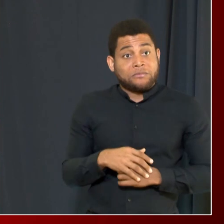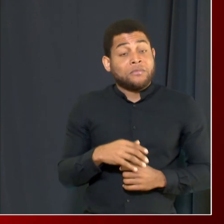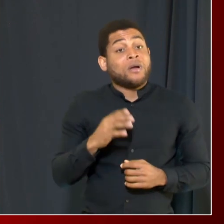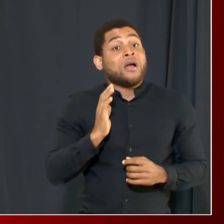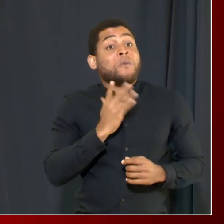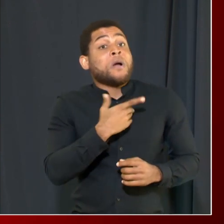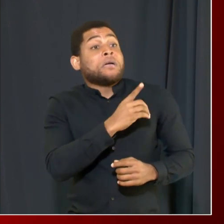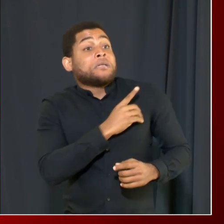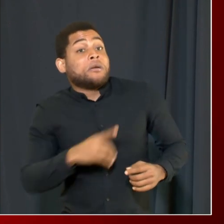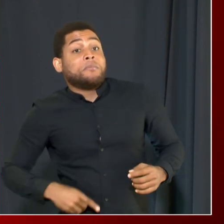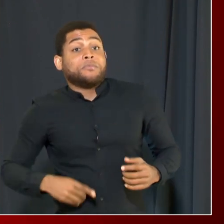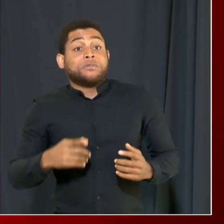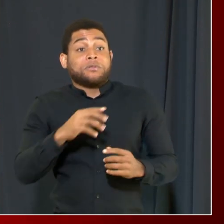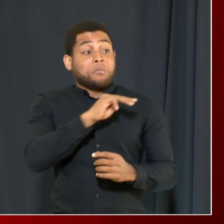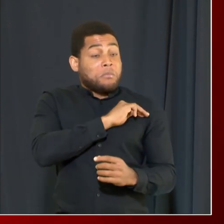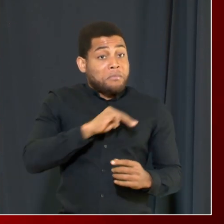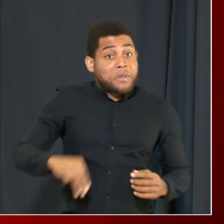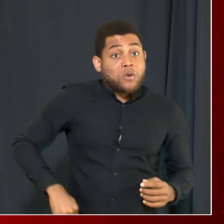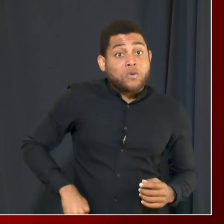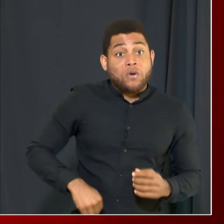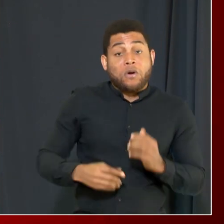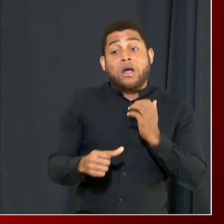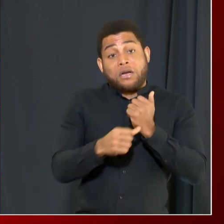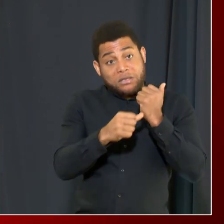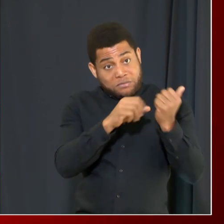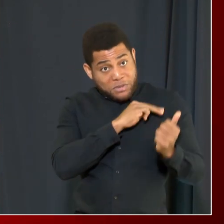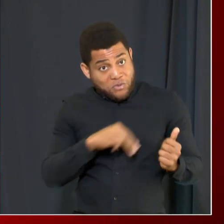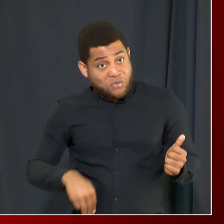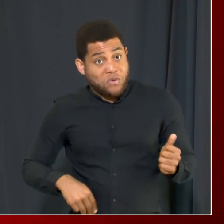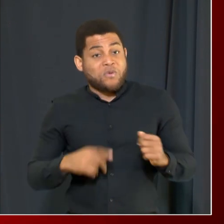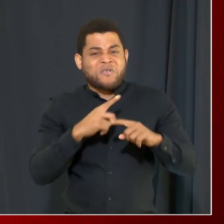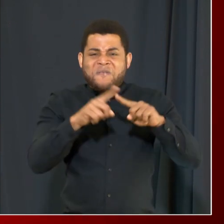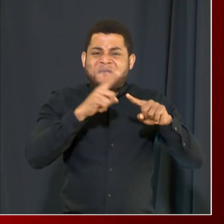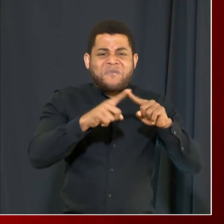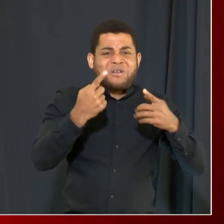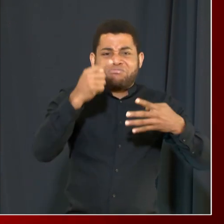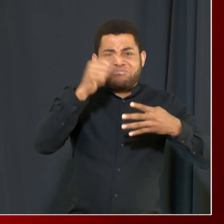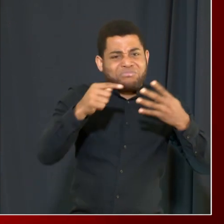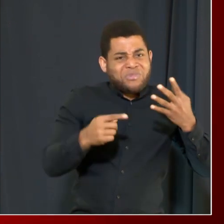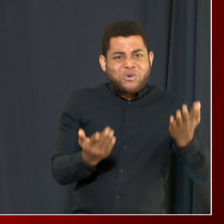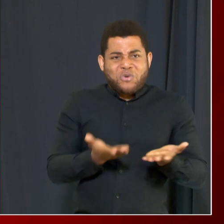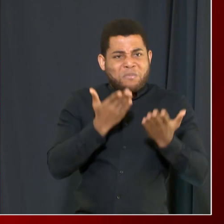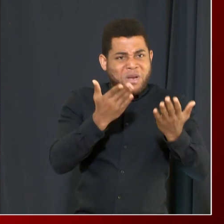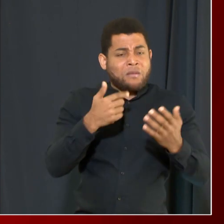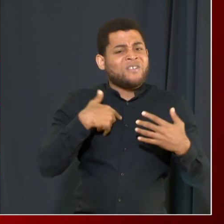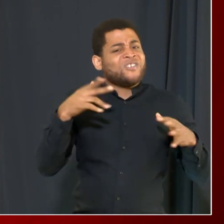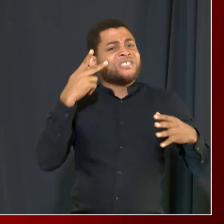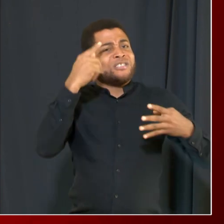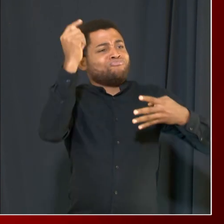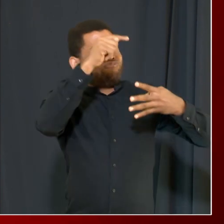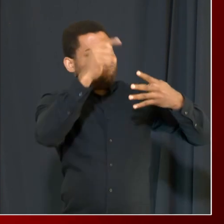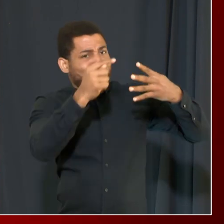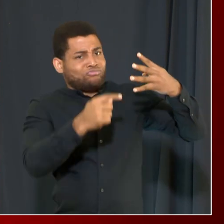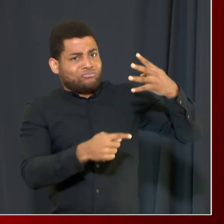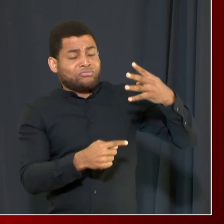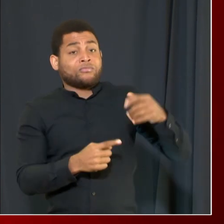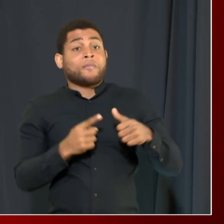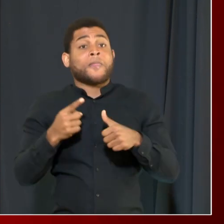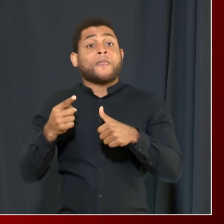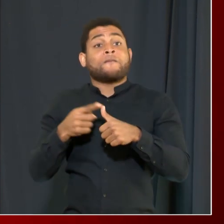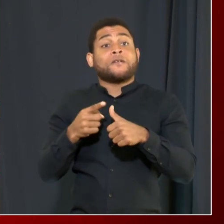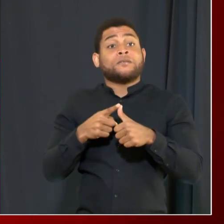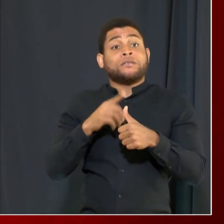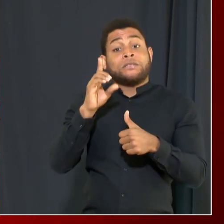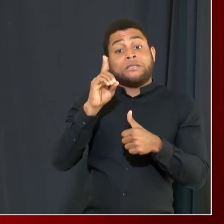working together, and made a number of recommendations. And here's some of them. The Deputy Mayor for Education, we know that one